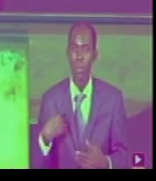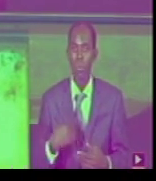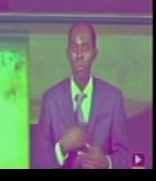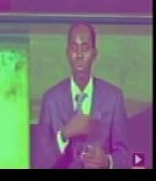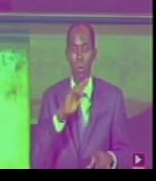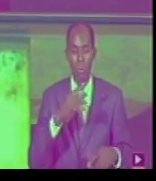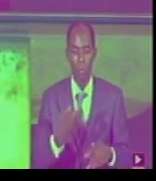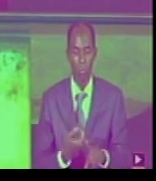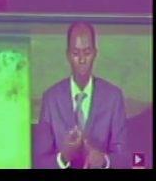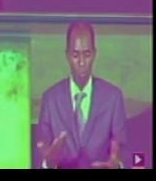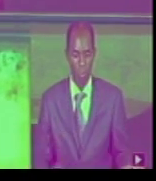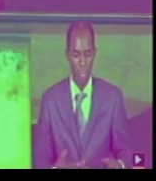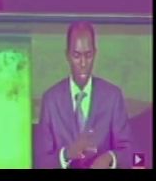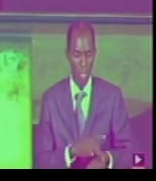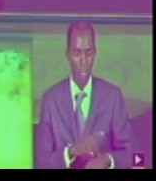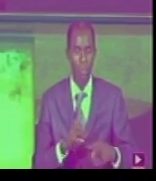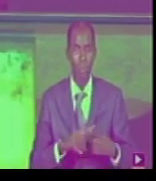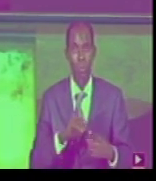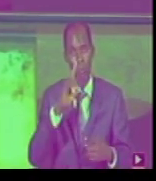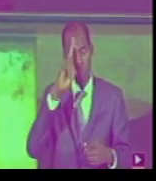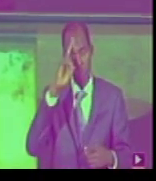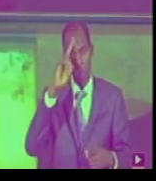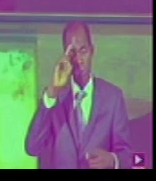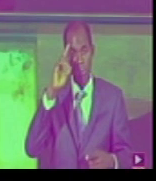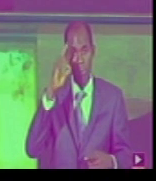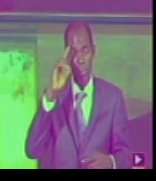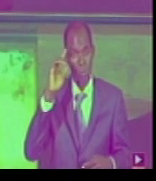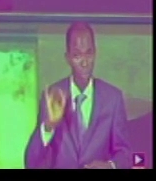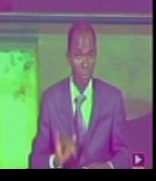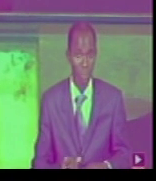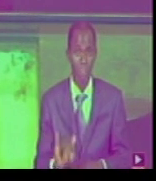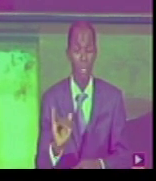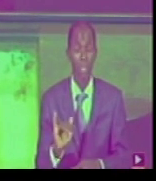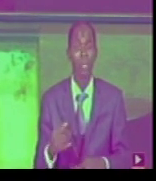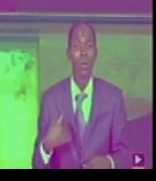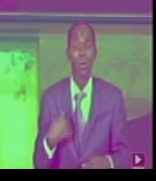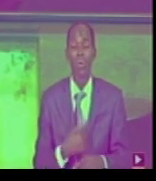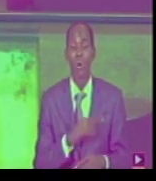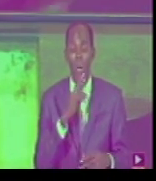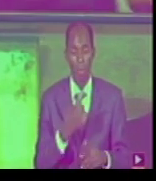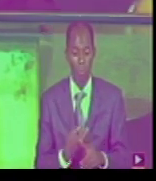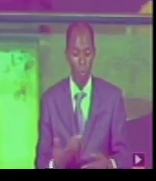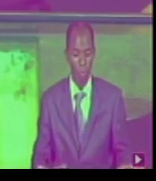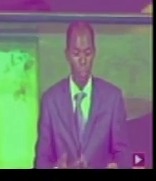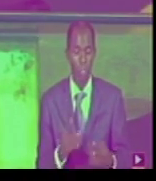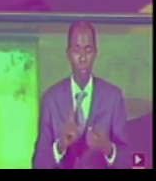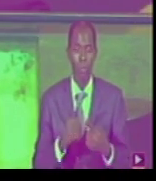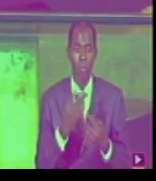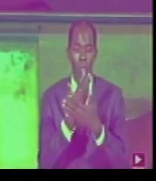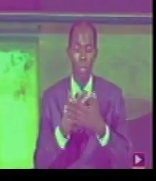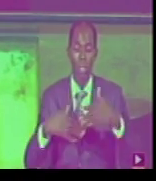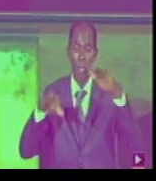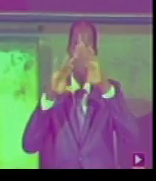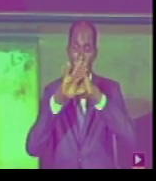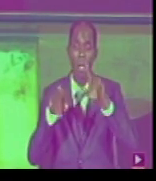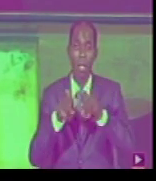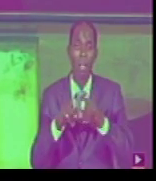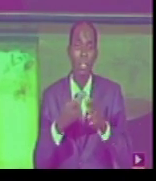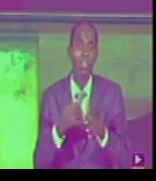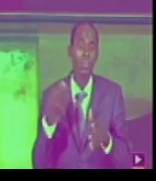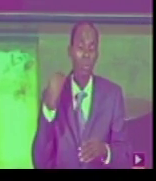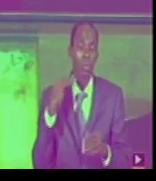earth to eternity. We're going from this world to heaven. as it was with them that were